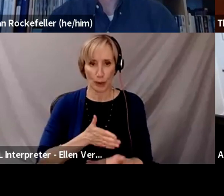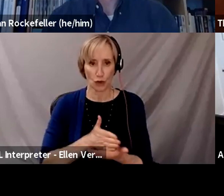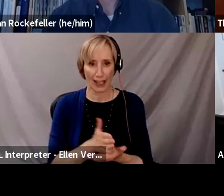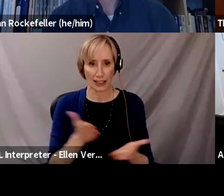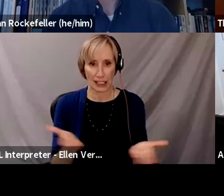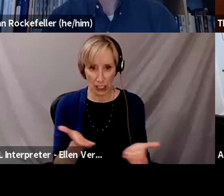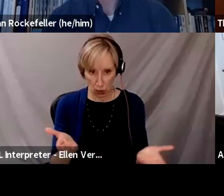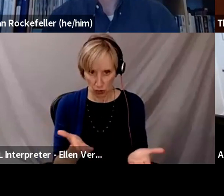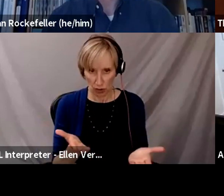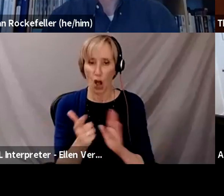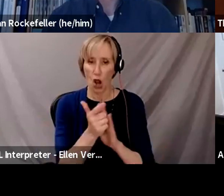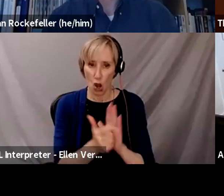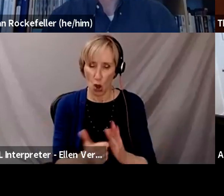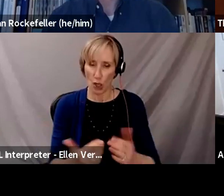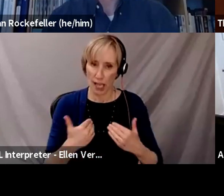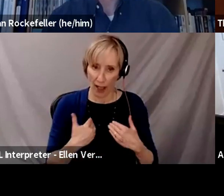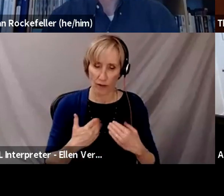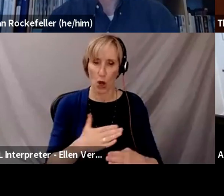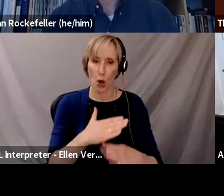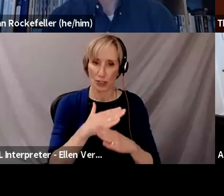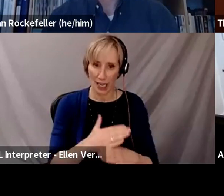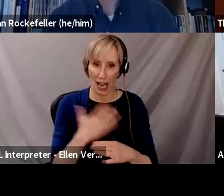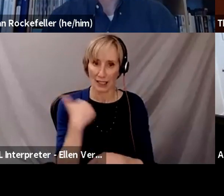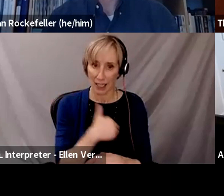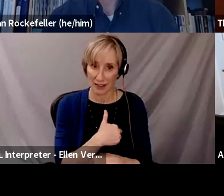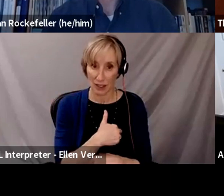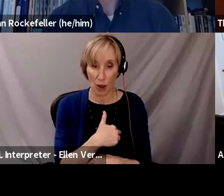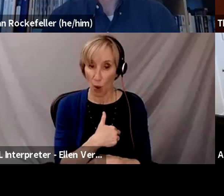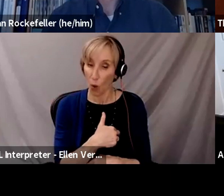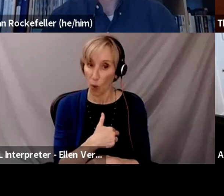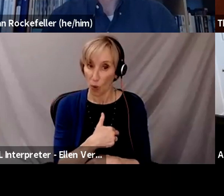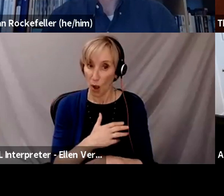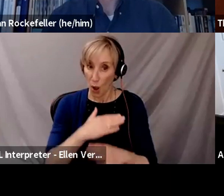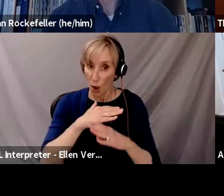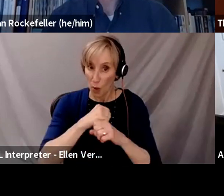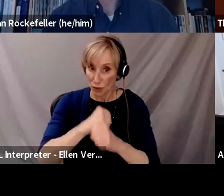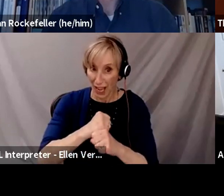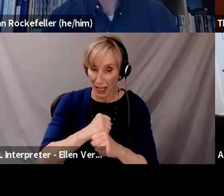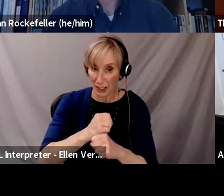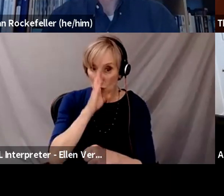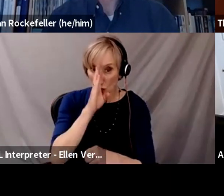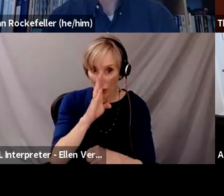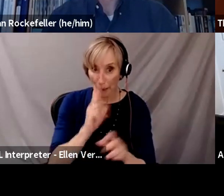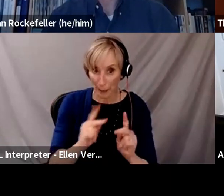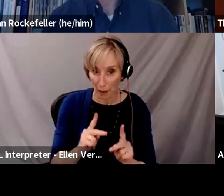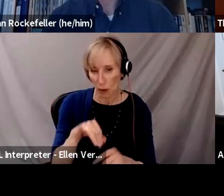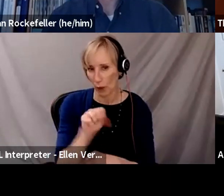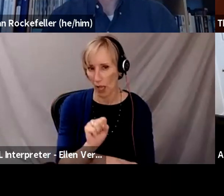that at least for heteronormative folks, people again in that other community,